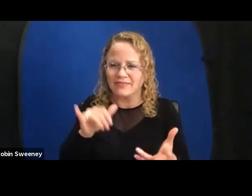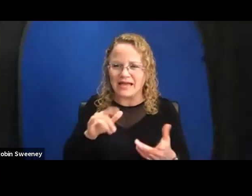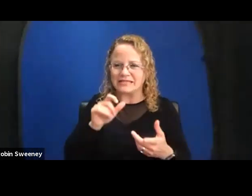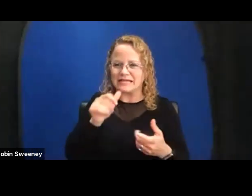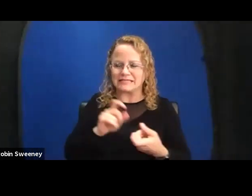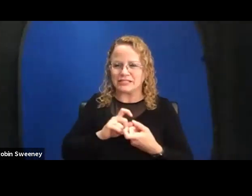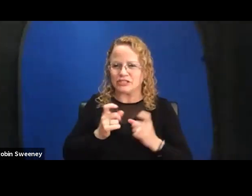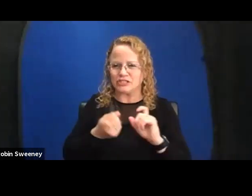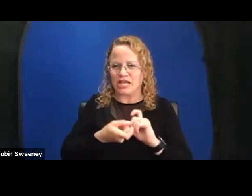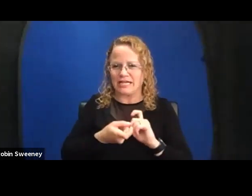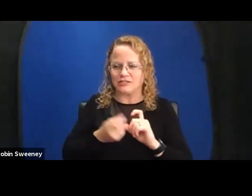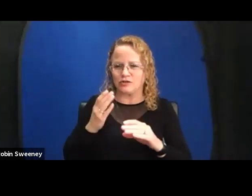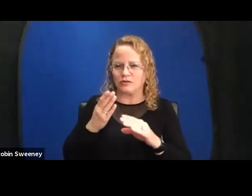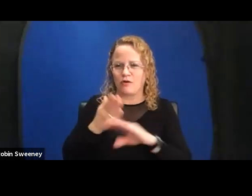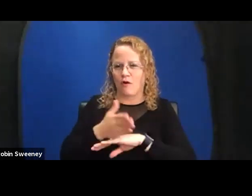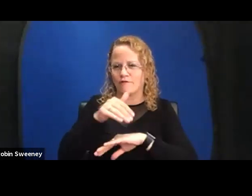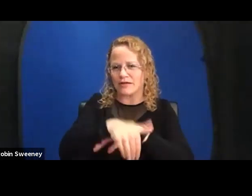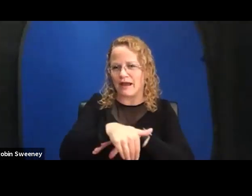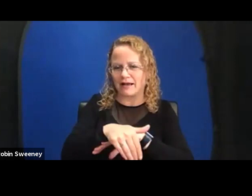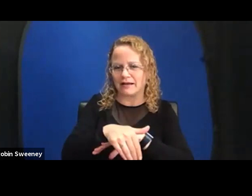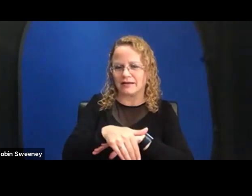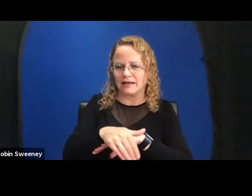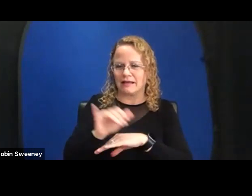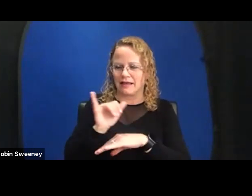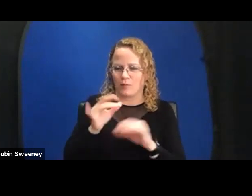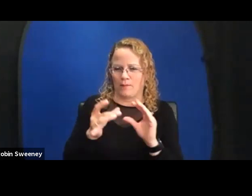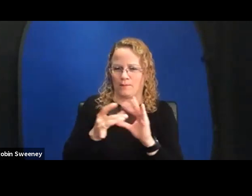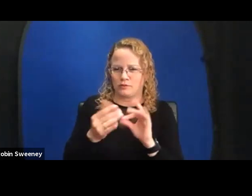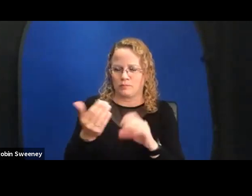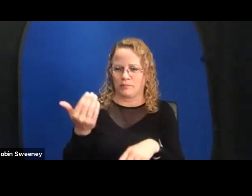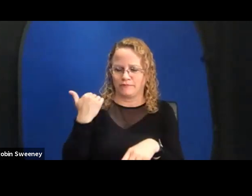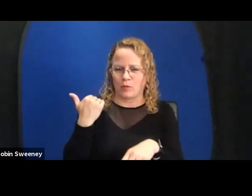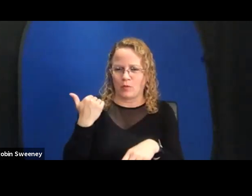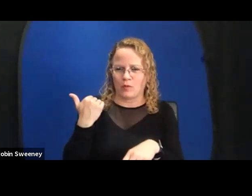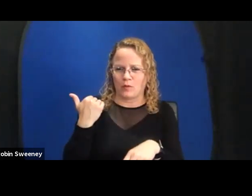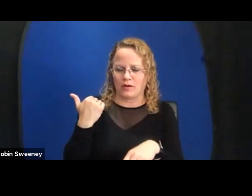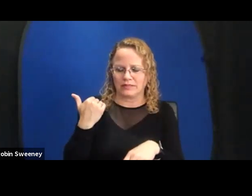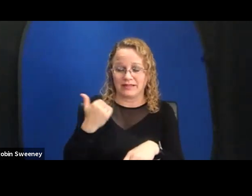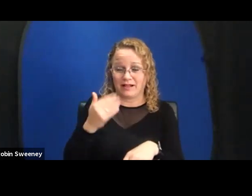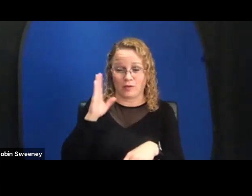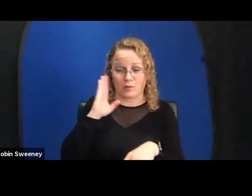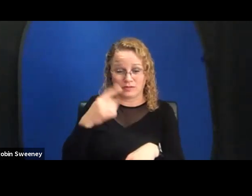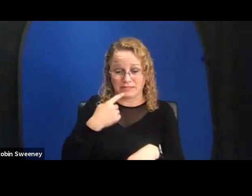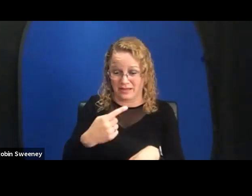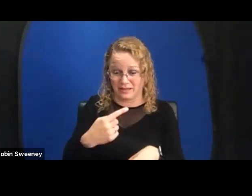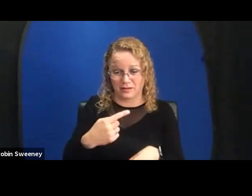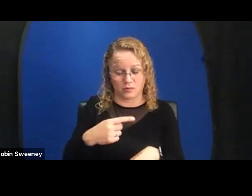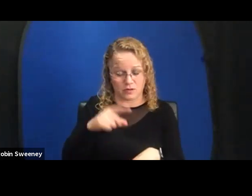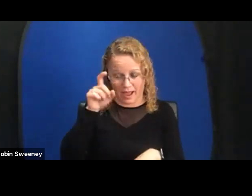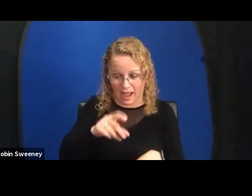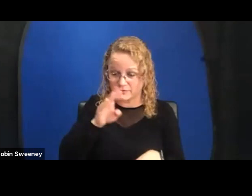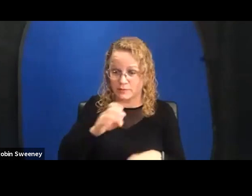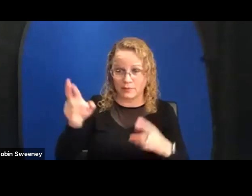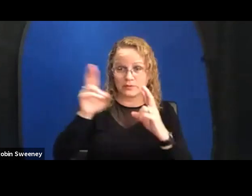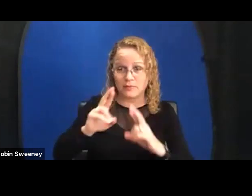itself overnight. And as we mentioned earlier, and Neil point blank said, that we have to be respectful of that